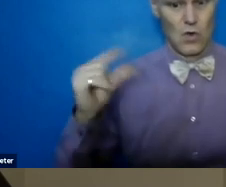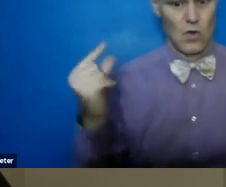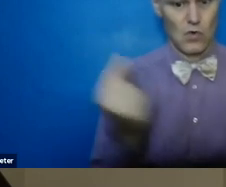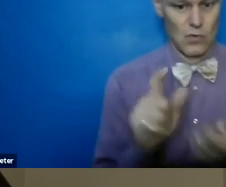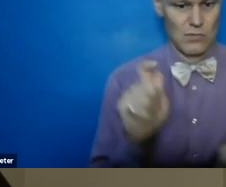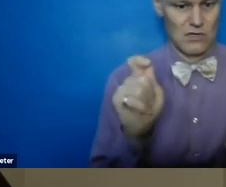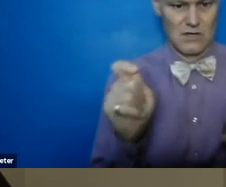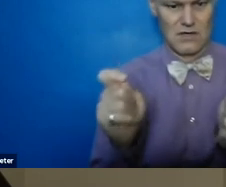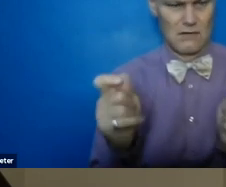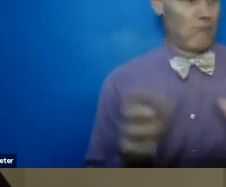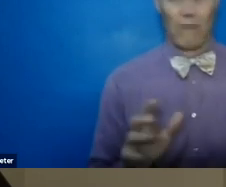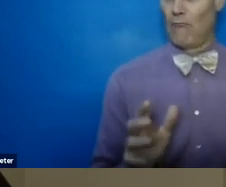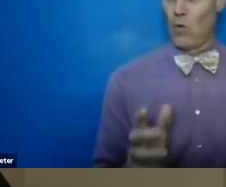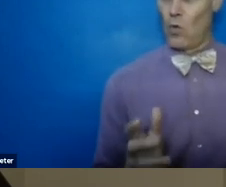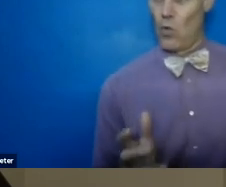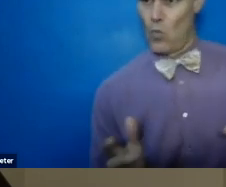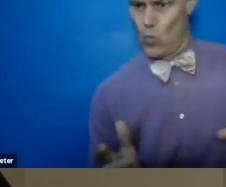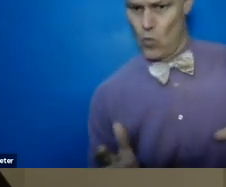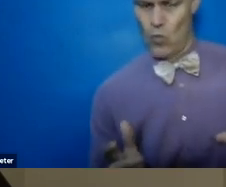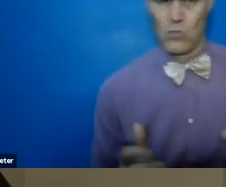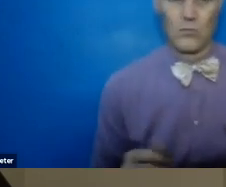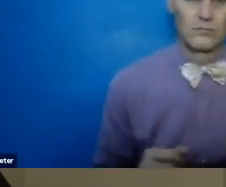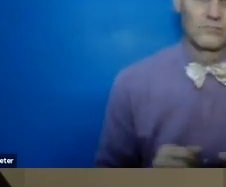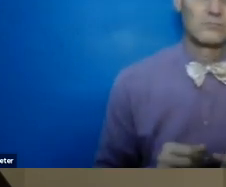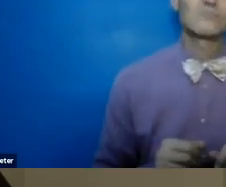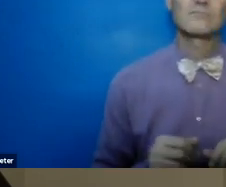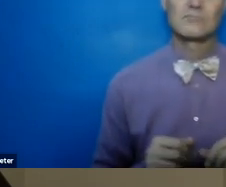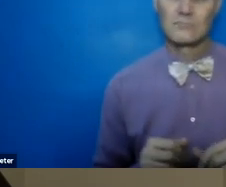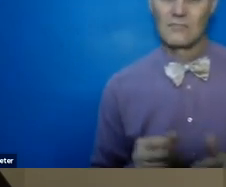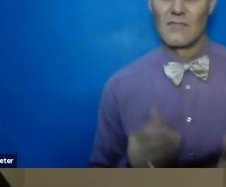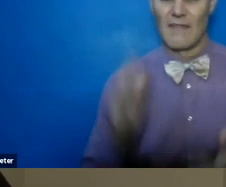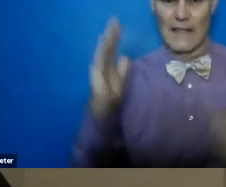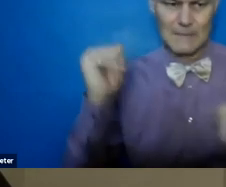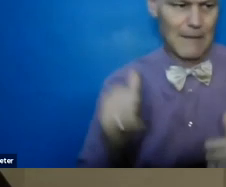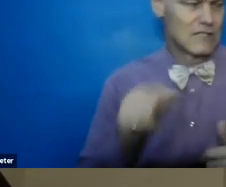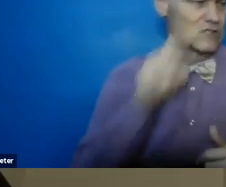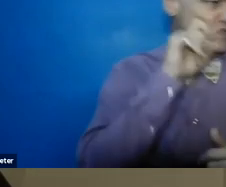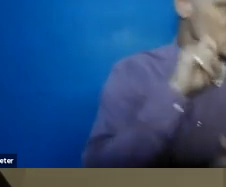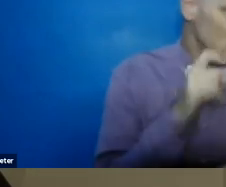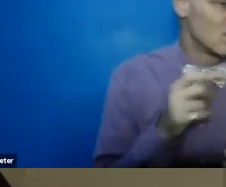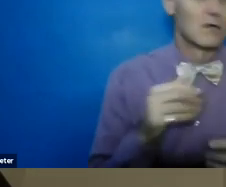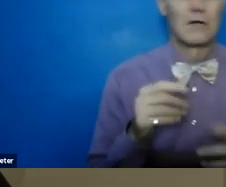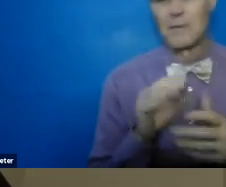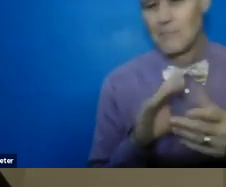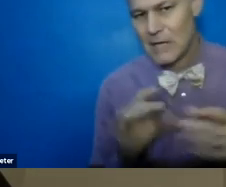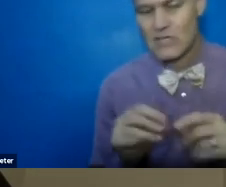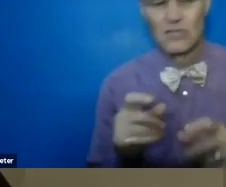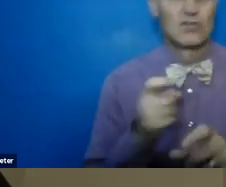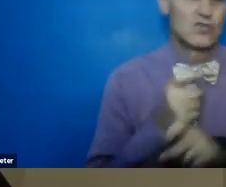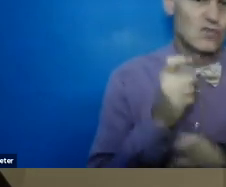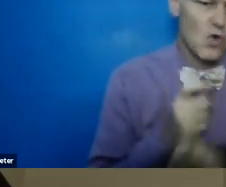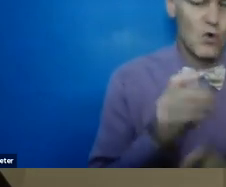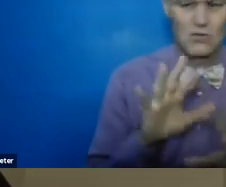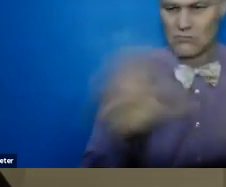shifting, the comfort they have in talking about gender, the expectations and messages and jokes and things that they're talking